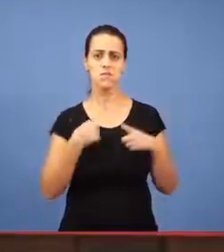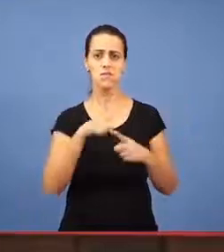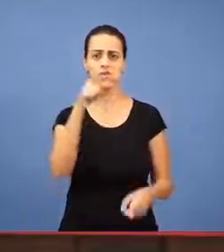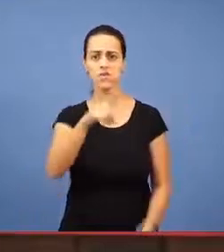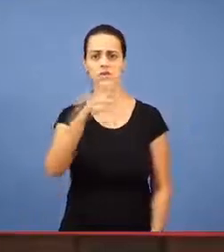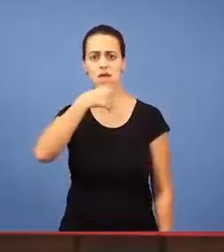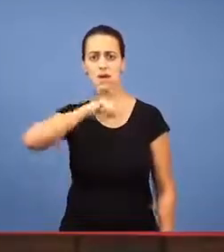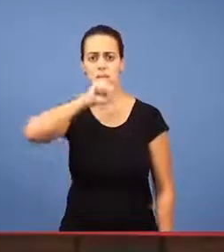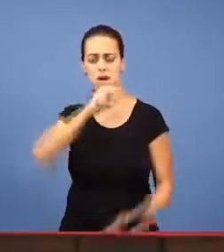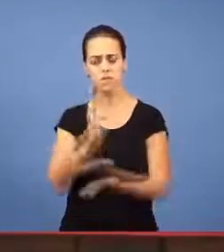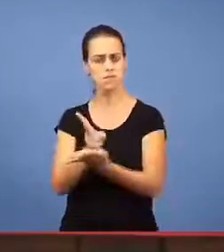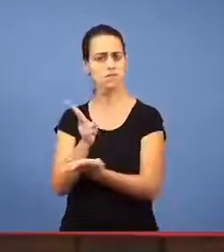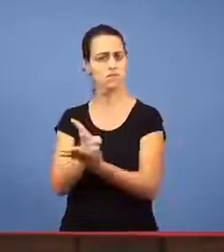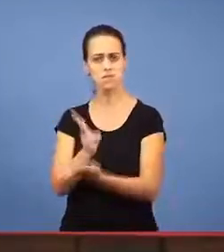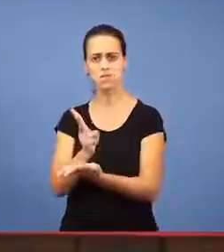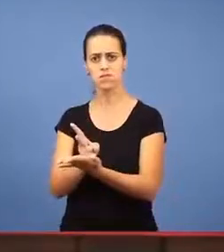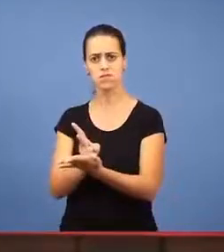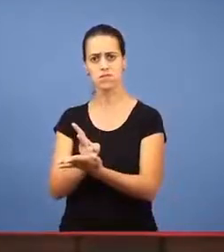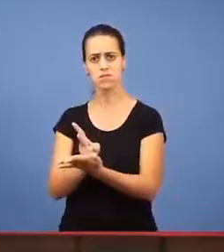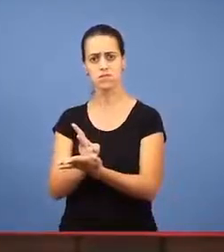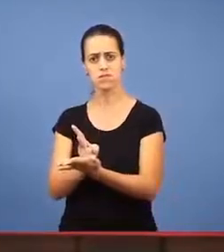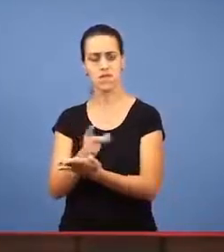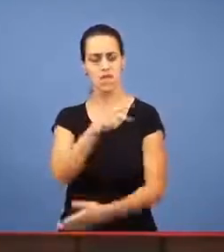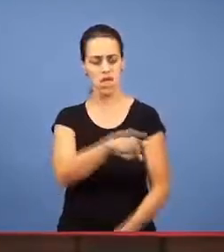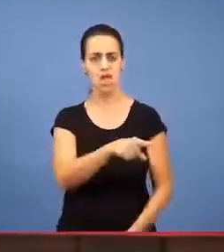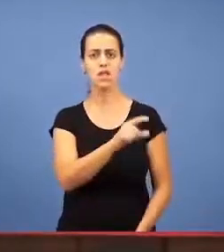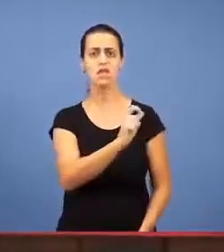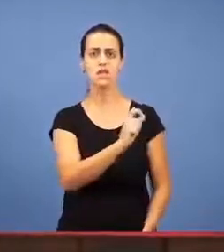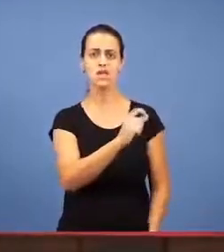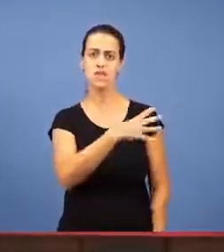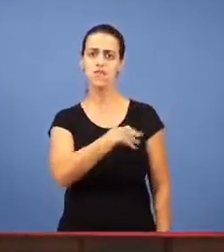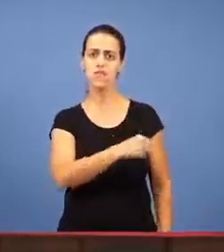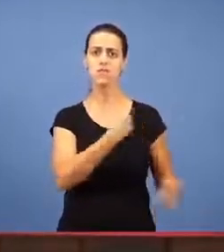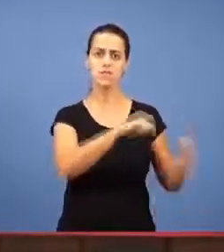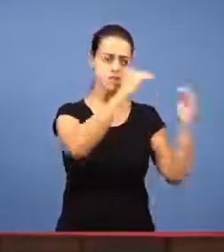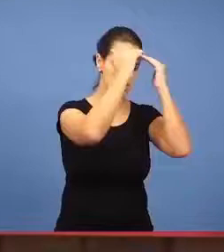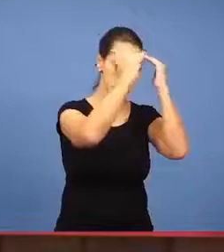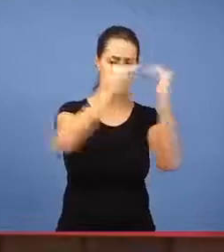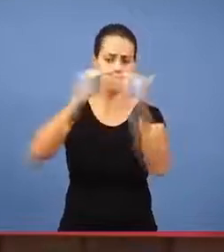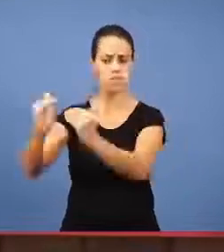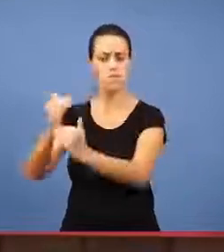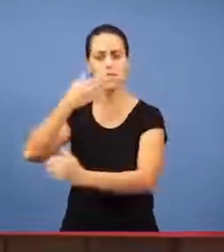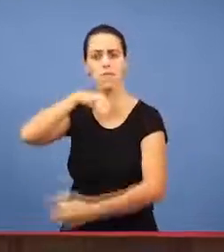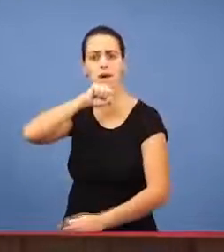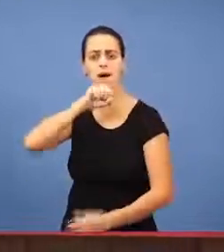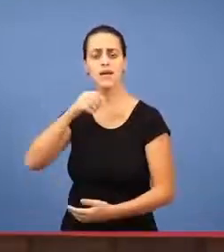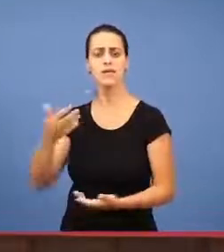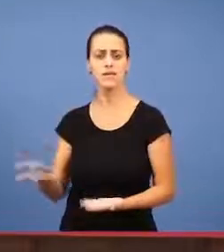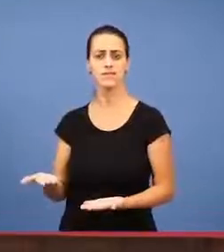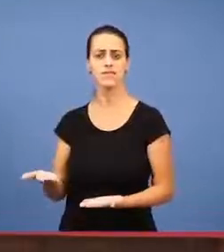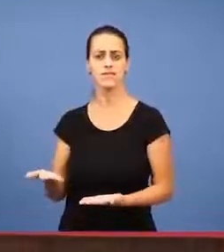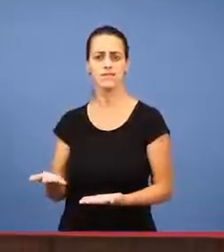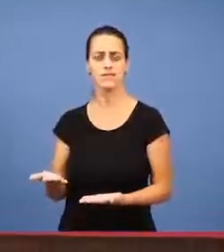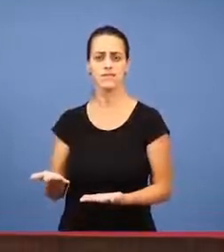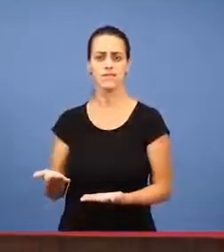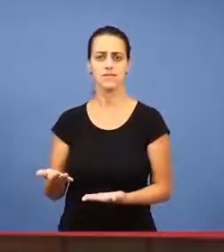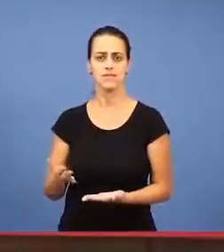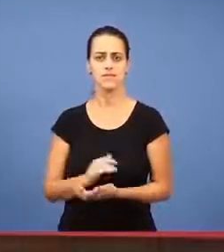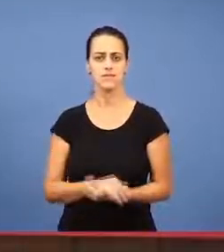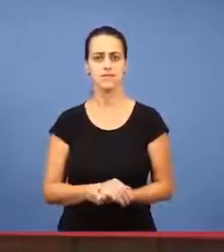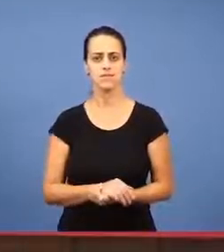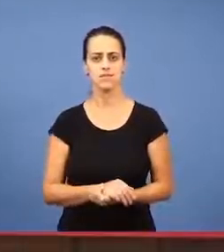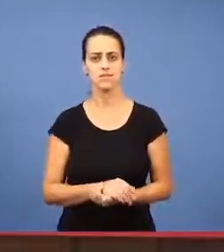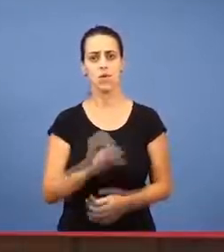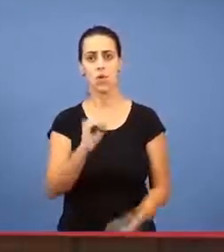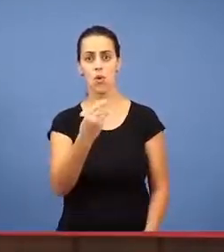right. But you remain being a father, and the son will remain being a son and behaving like a son. So